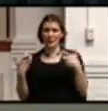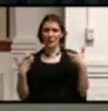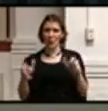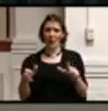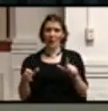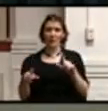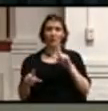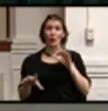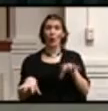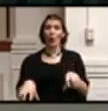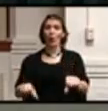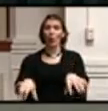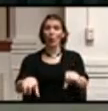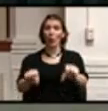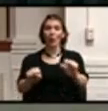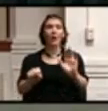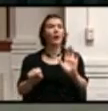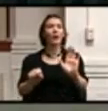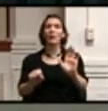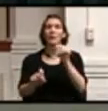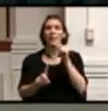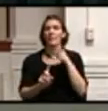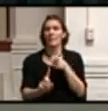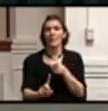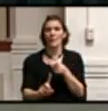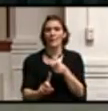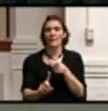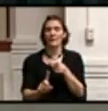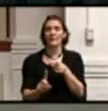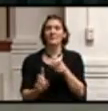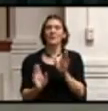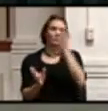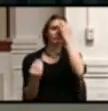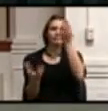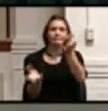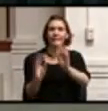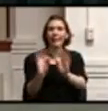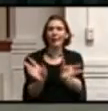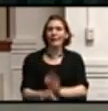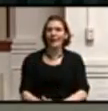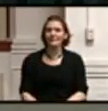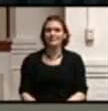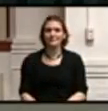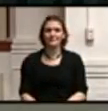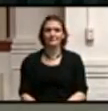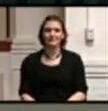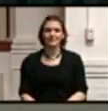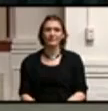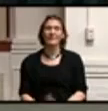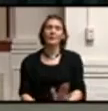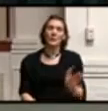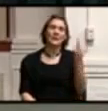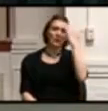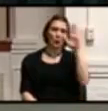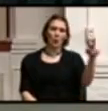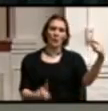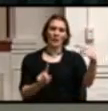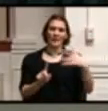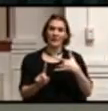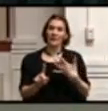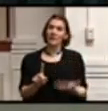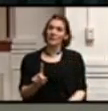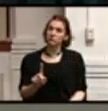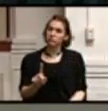of stepping in inappropriately. And so I just wanted to say that. I think it's understandable,